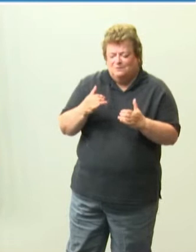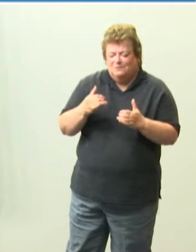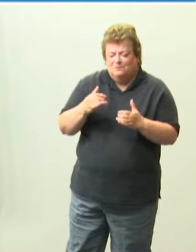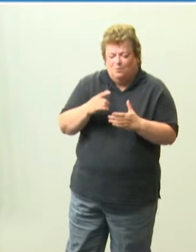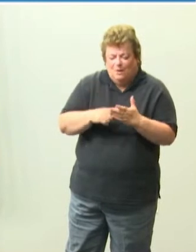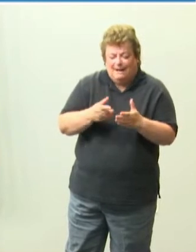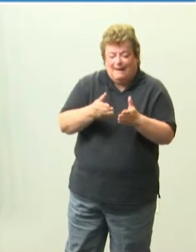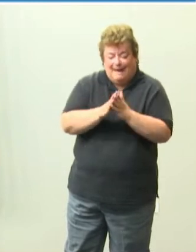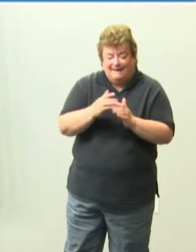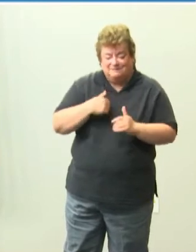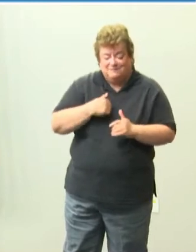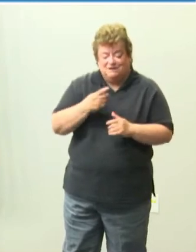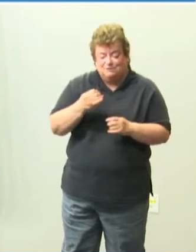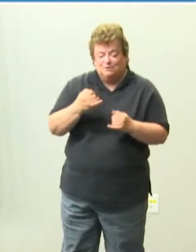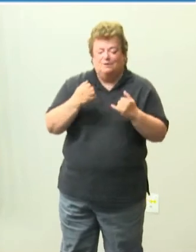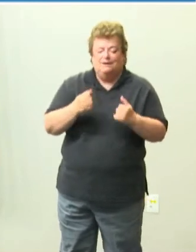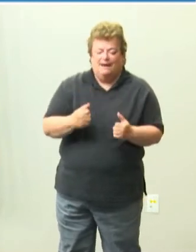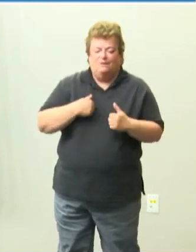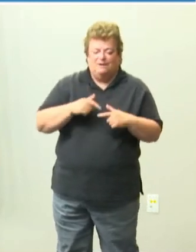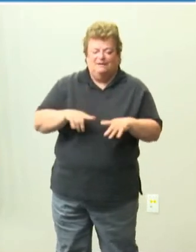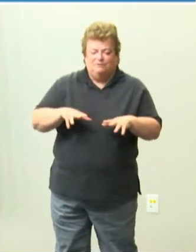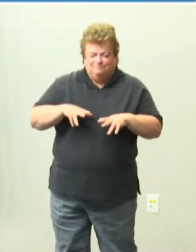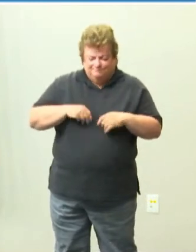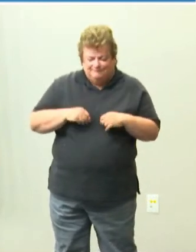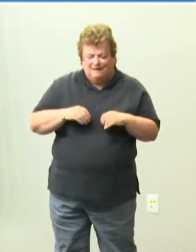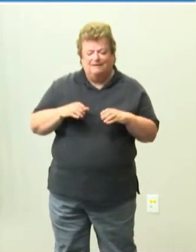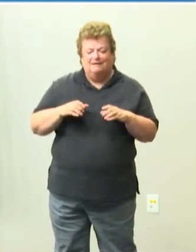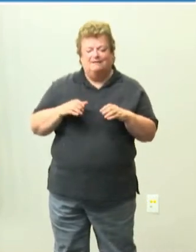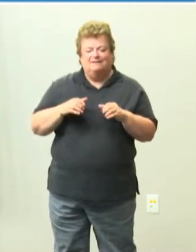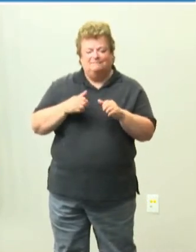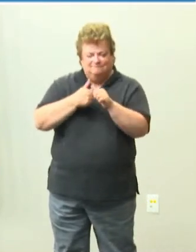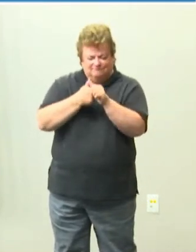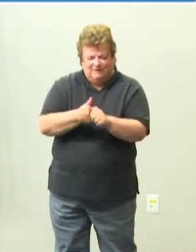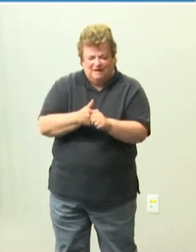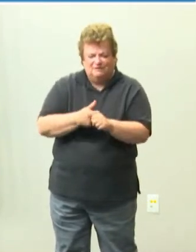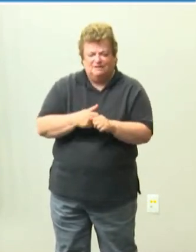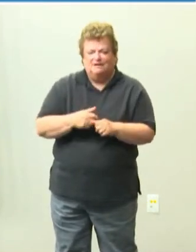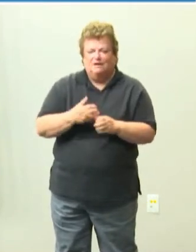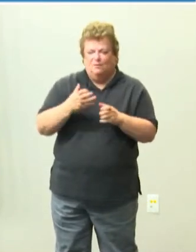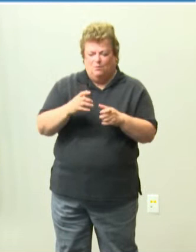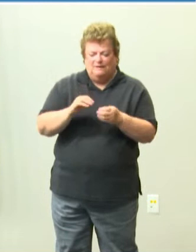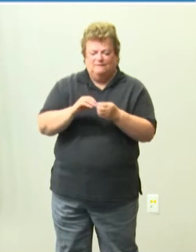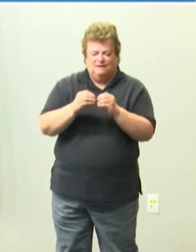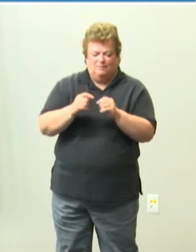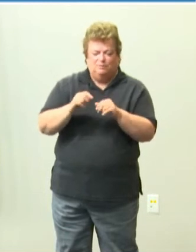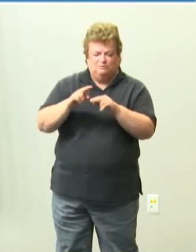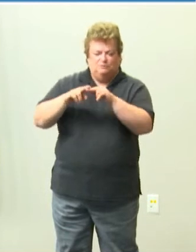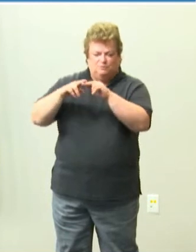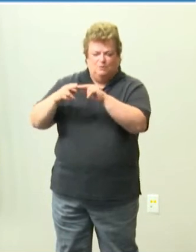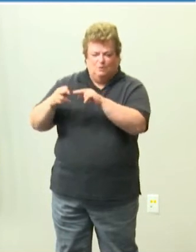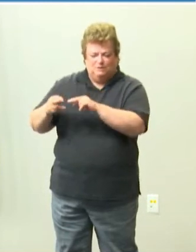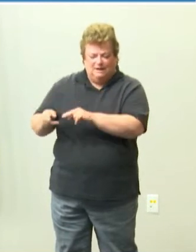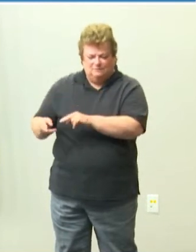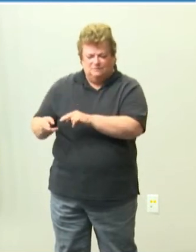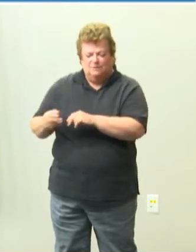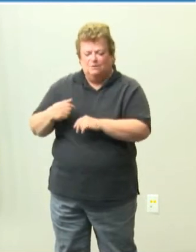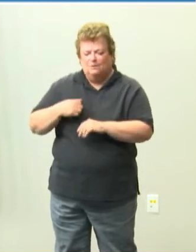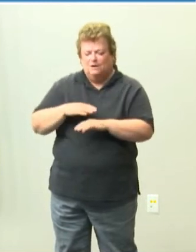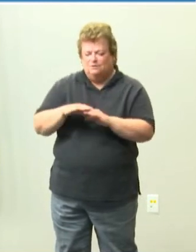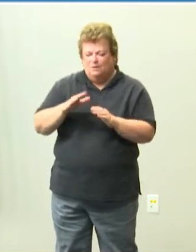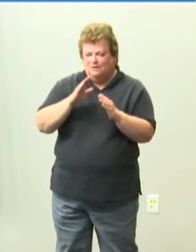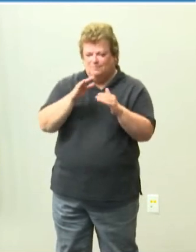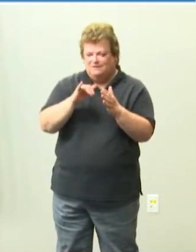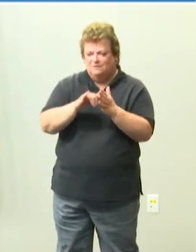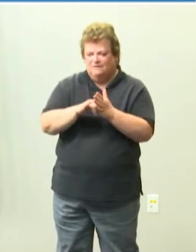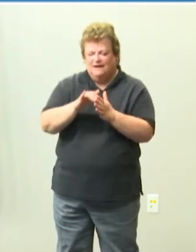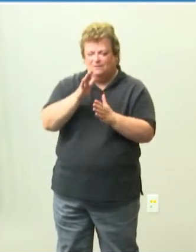now to get our surge to stop and flatten and go down. And we don't anticipate that that's going to be a